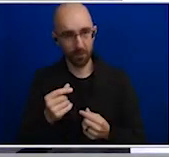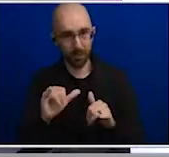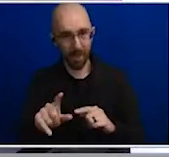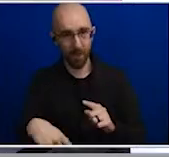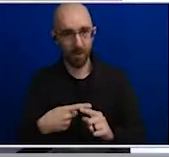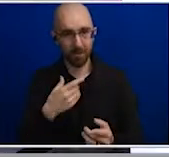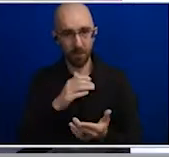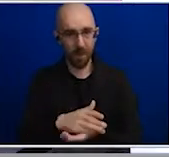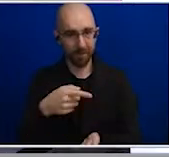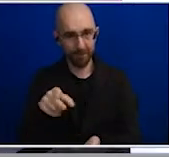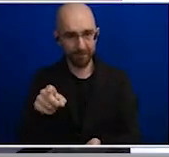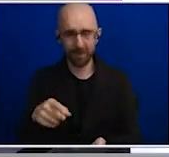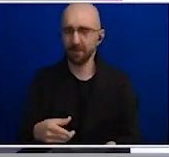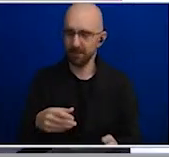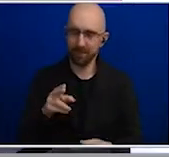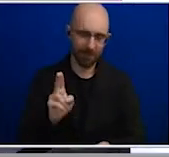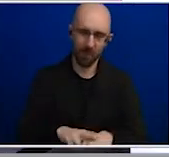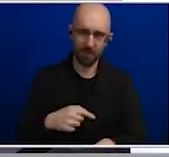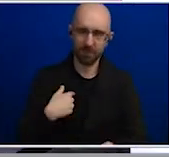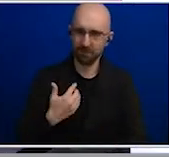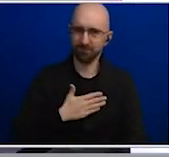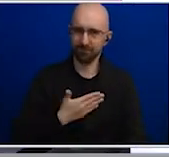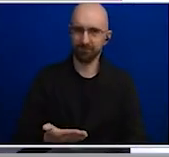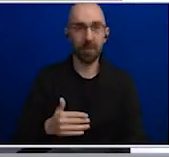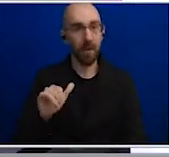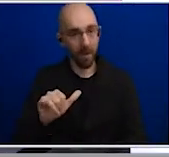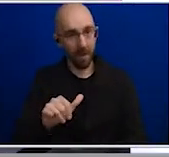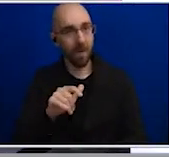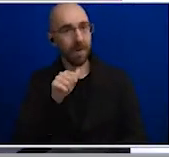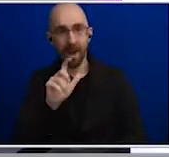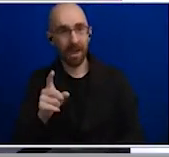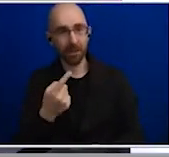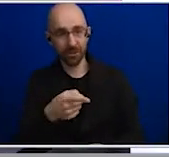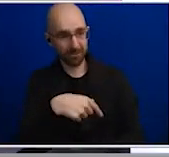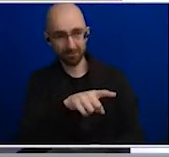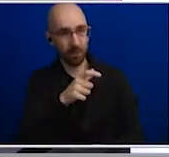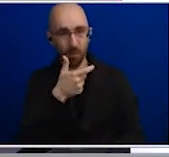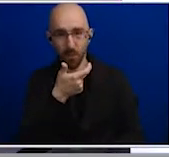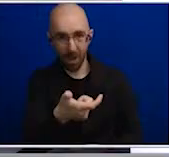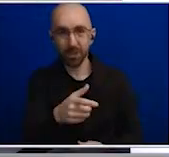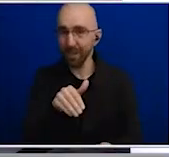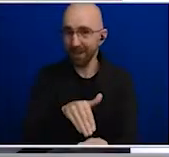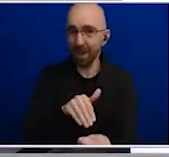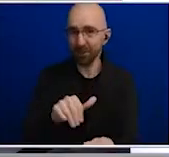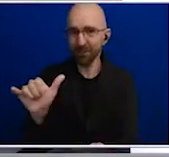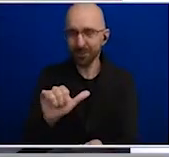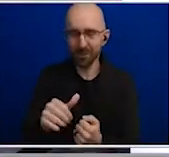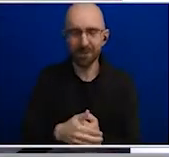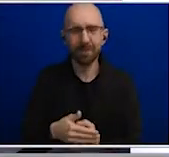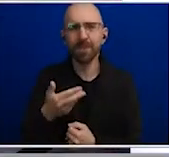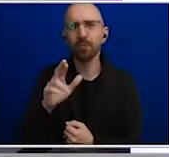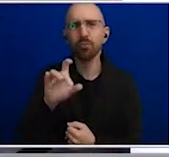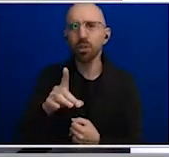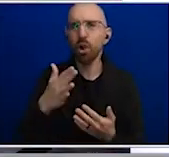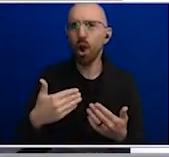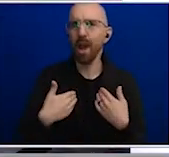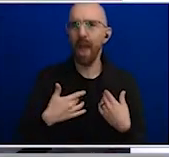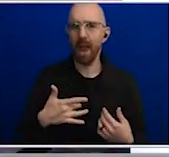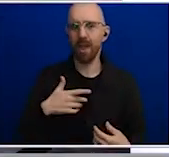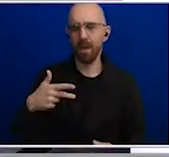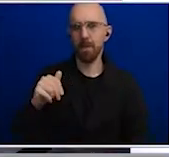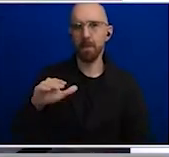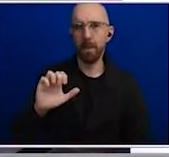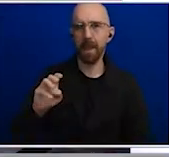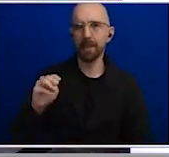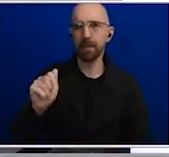course. Yeah. You do? Yeah, okay. All right. So it's not just you guys watching. Yeah. Now, Richard had a pacemaker already. So why didn't the